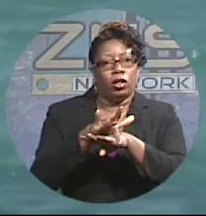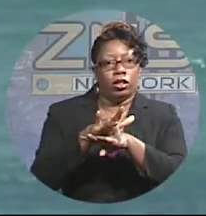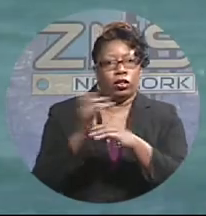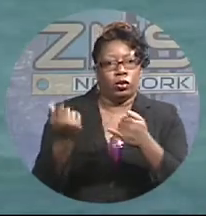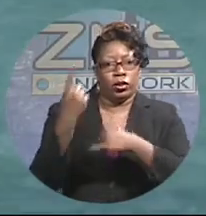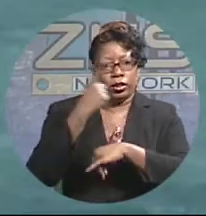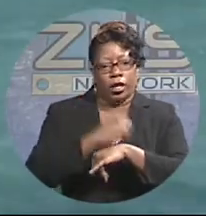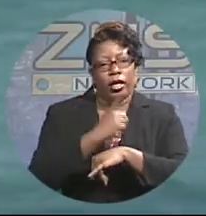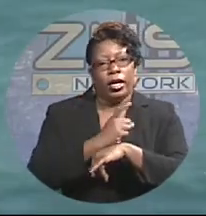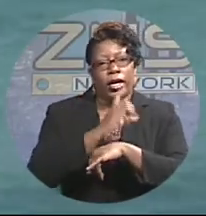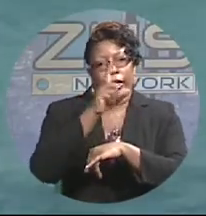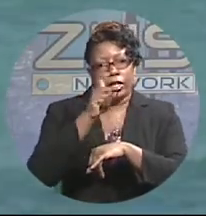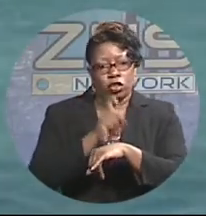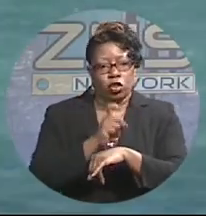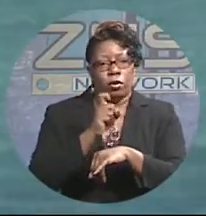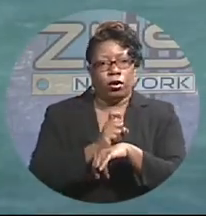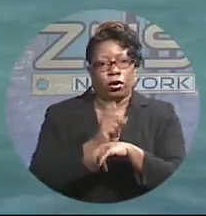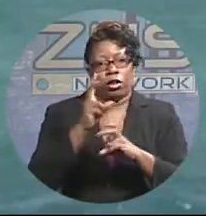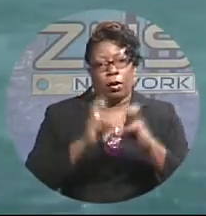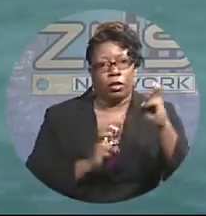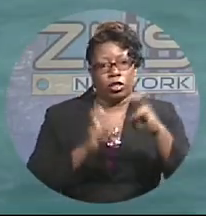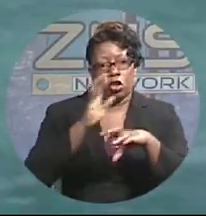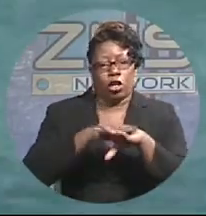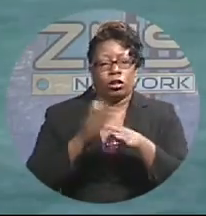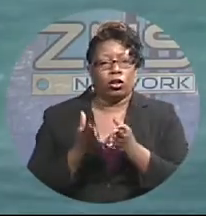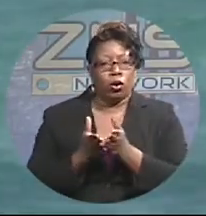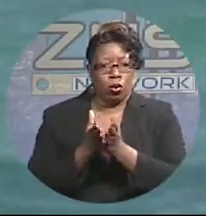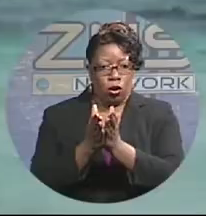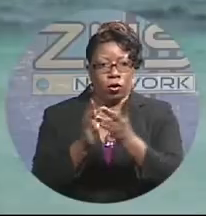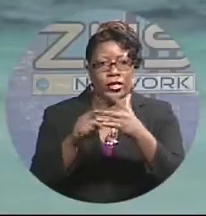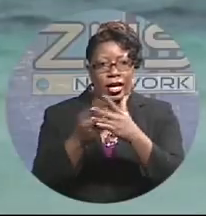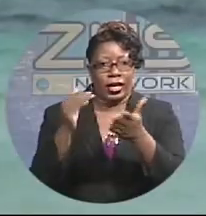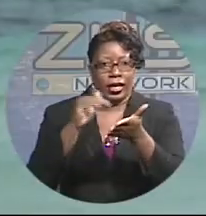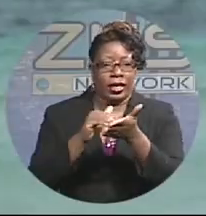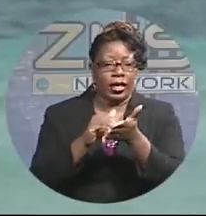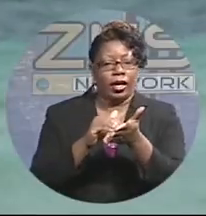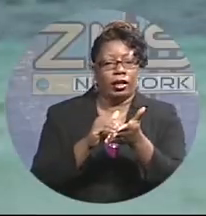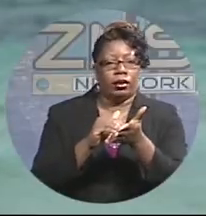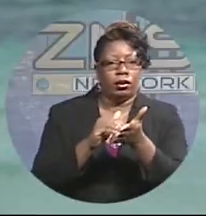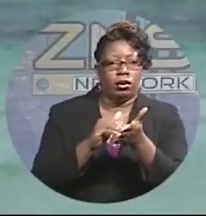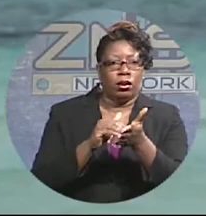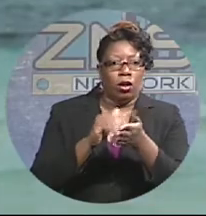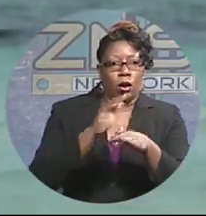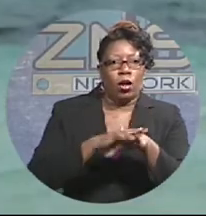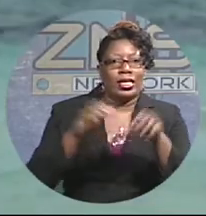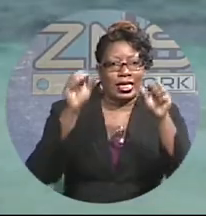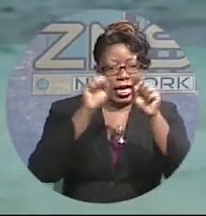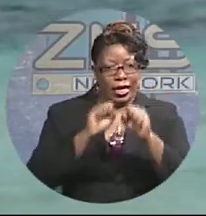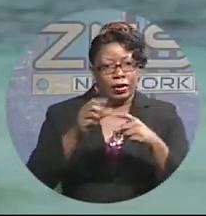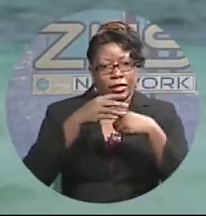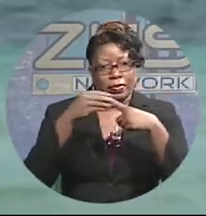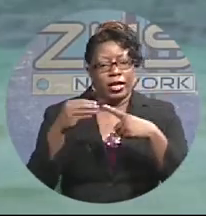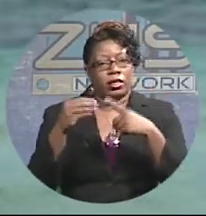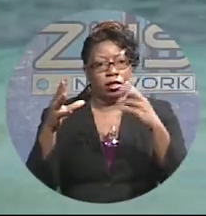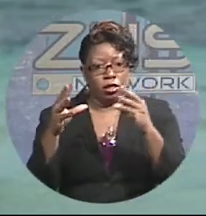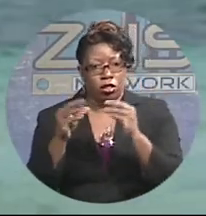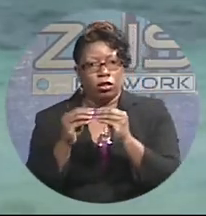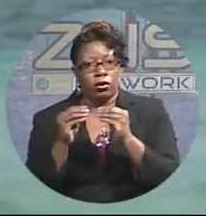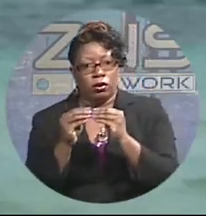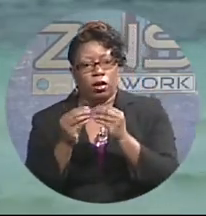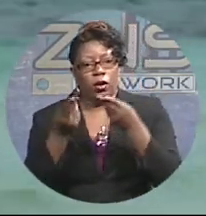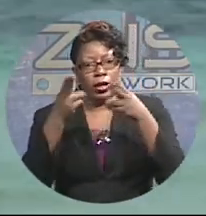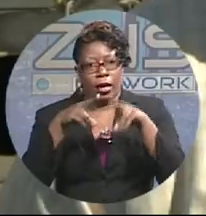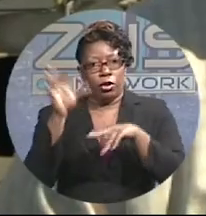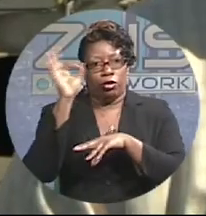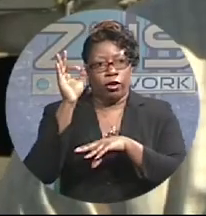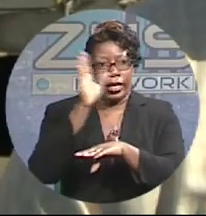Exuma. Competition on the water will resume again on Saturday, but prior to that, a special ceremony will take place on